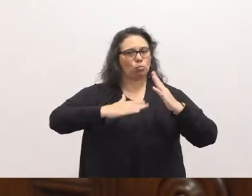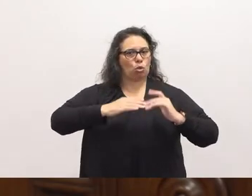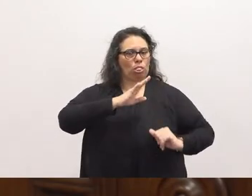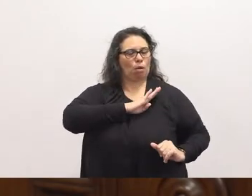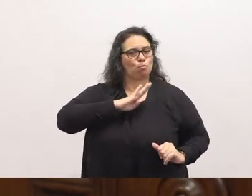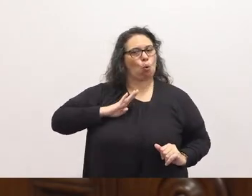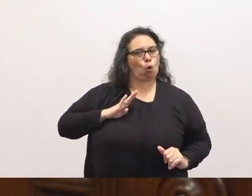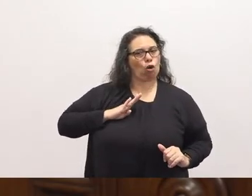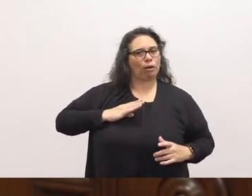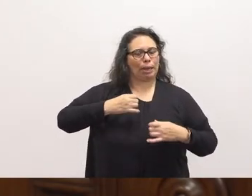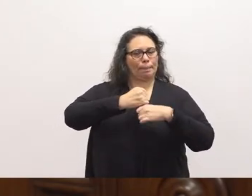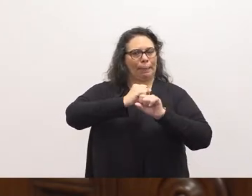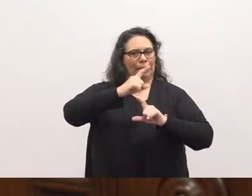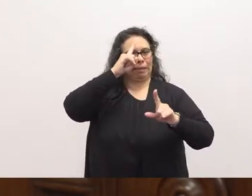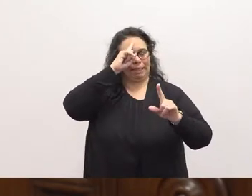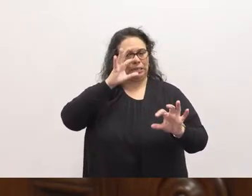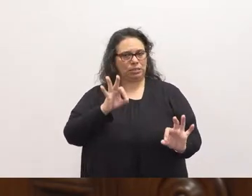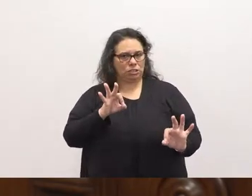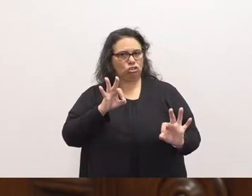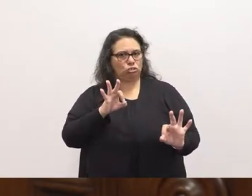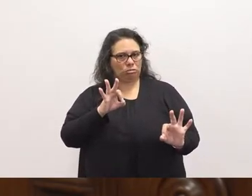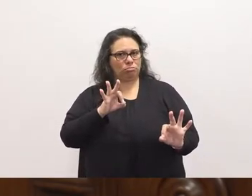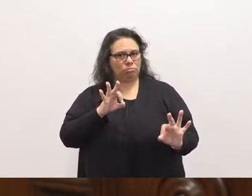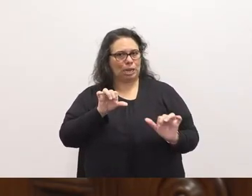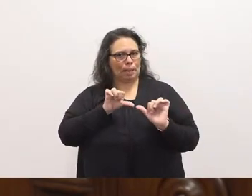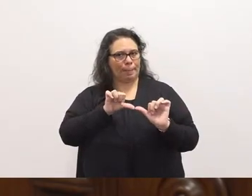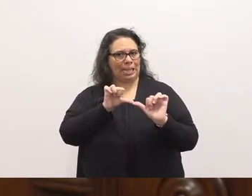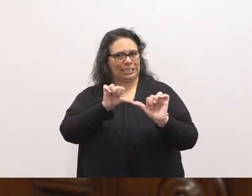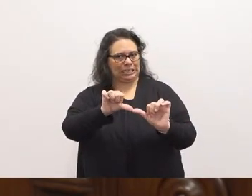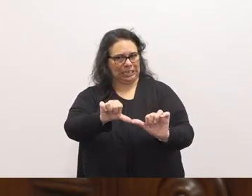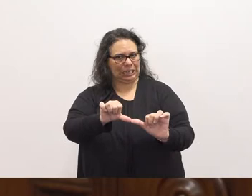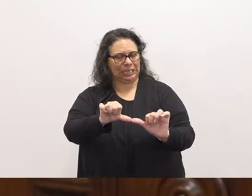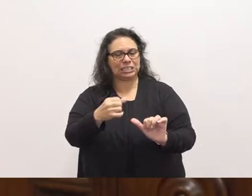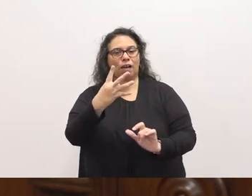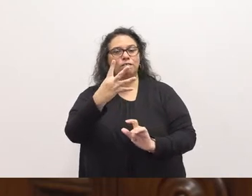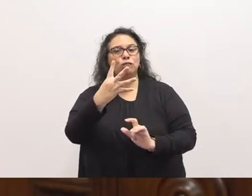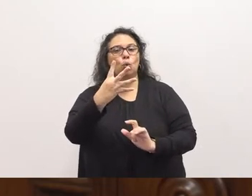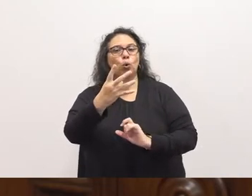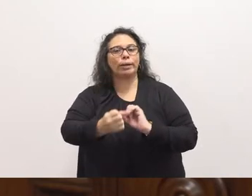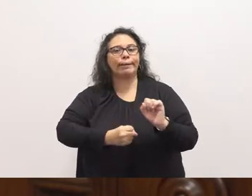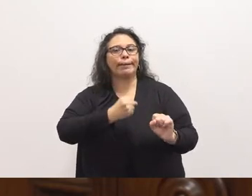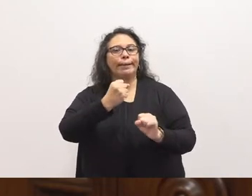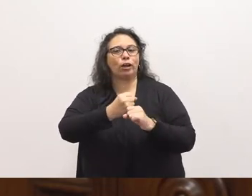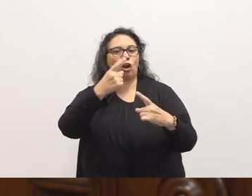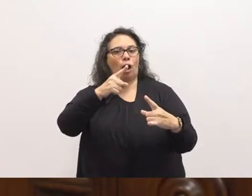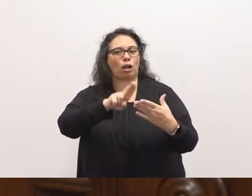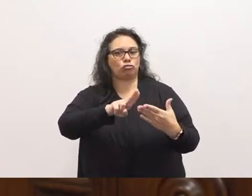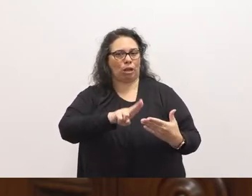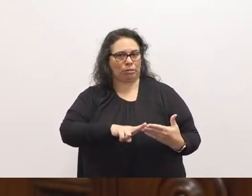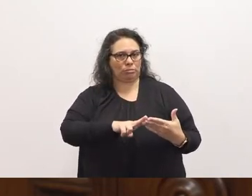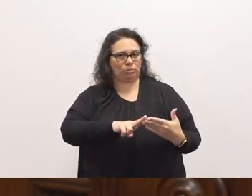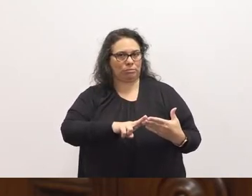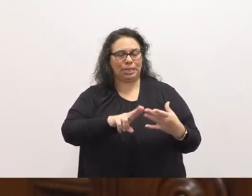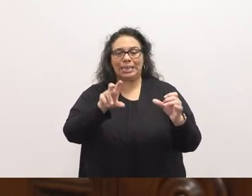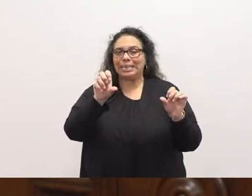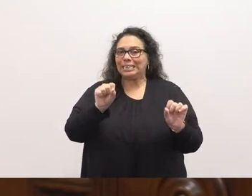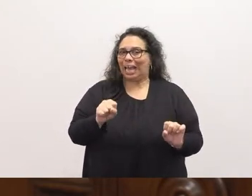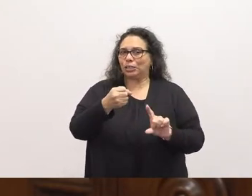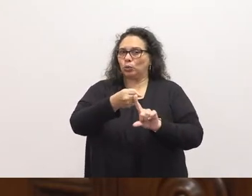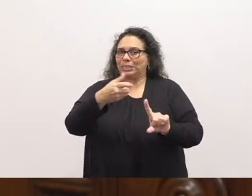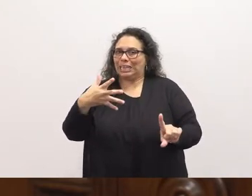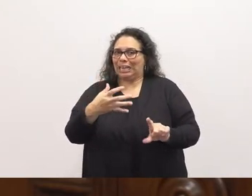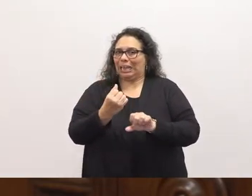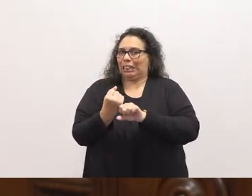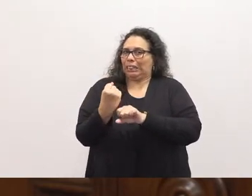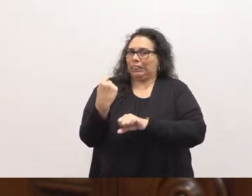board making that decision in maintaining the fact that it's a 4-year contract. And yes, we extended it